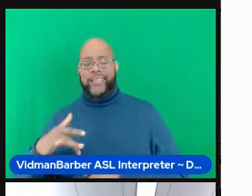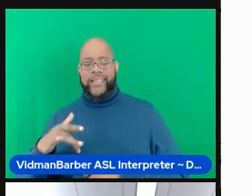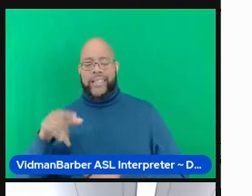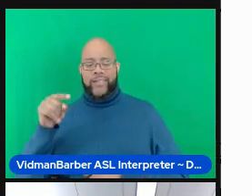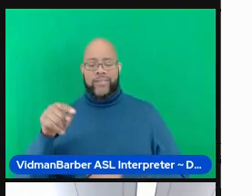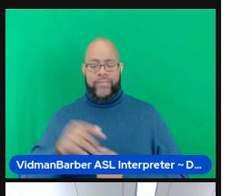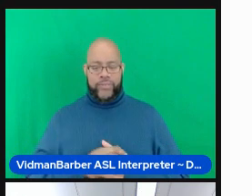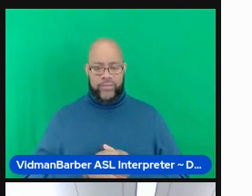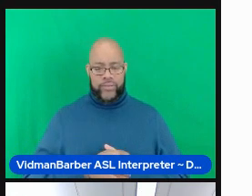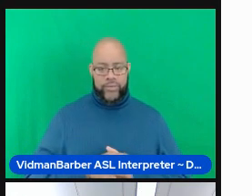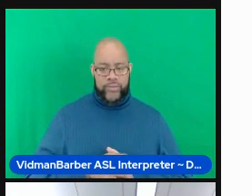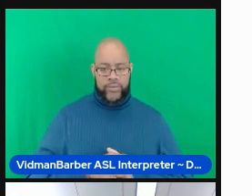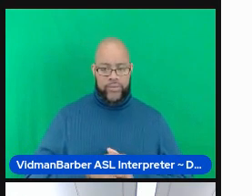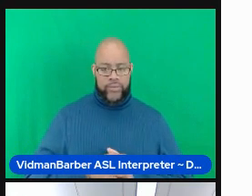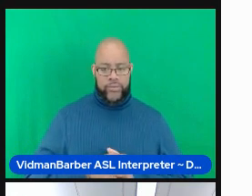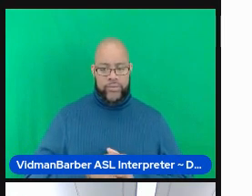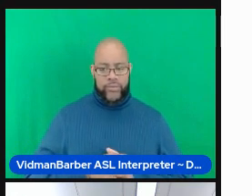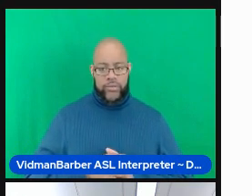counterparts.